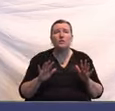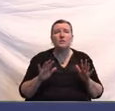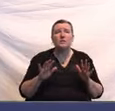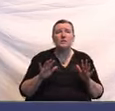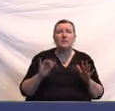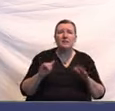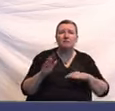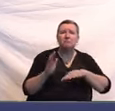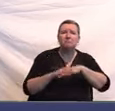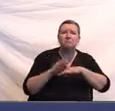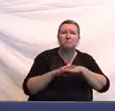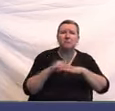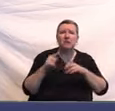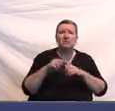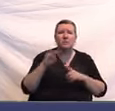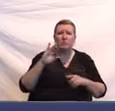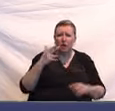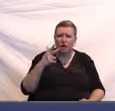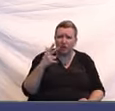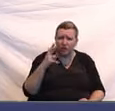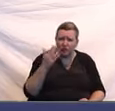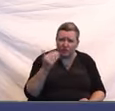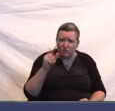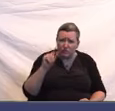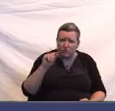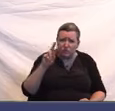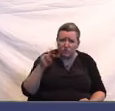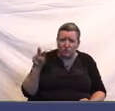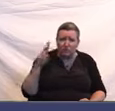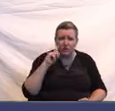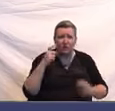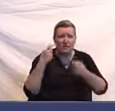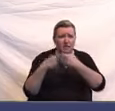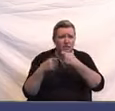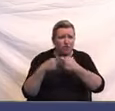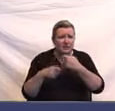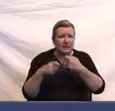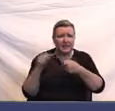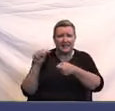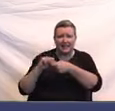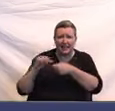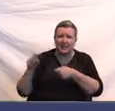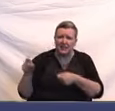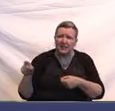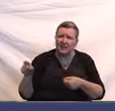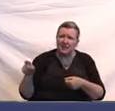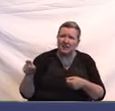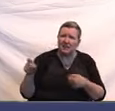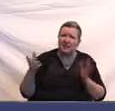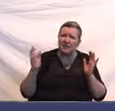15th, 2022 for electric and gas. Thank you, folks.